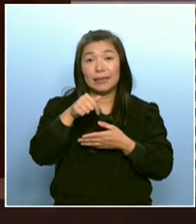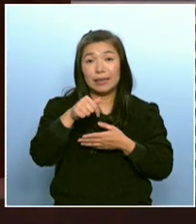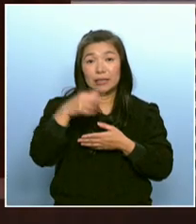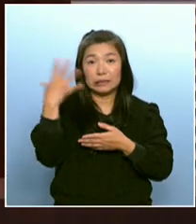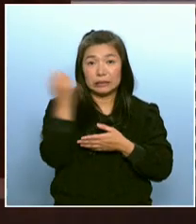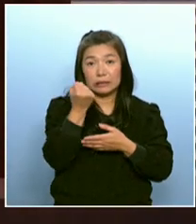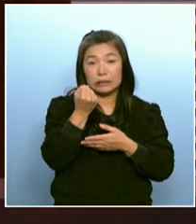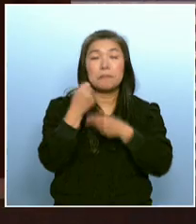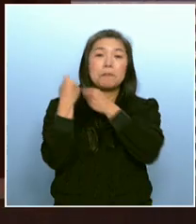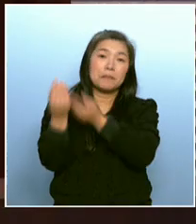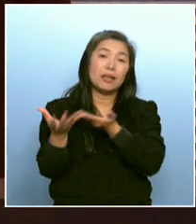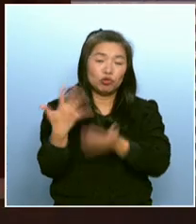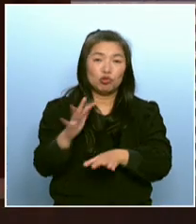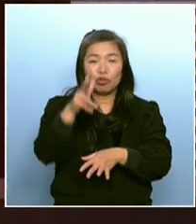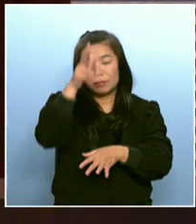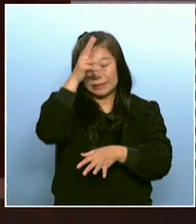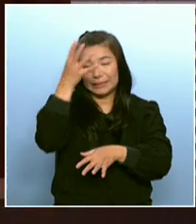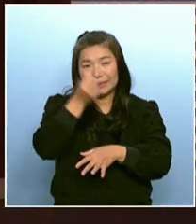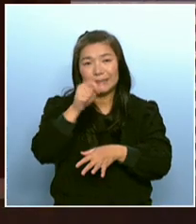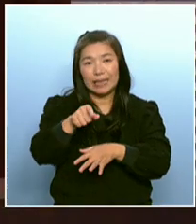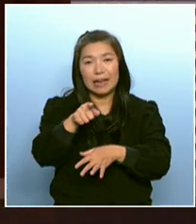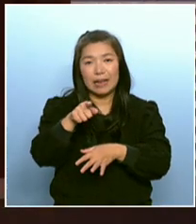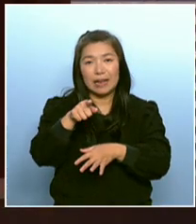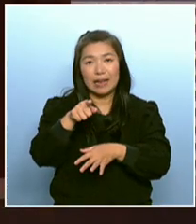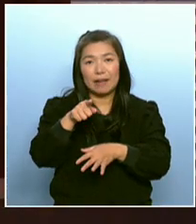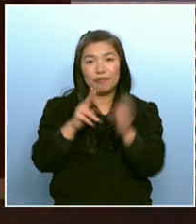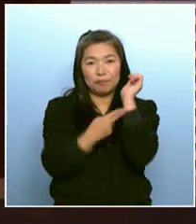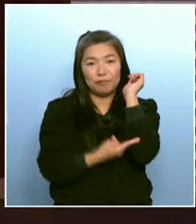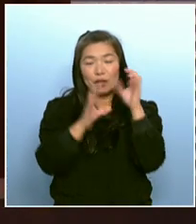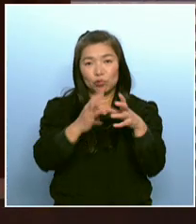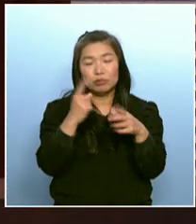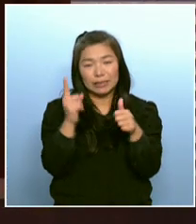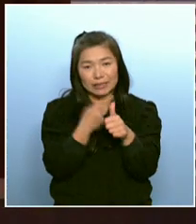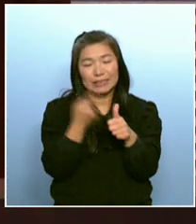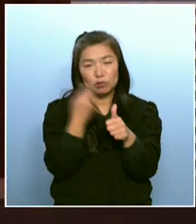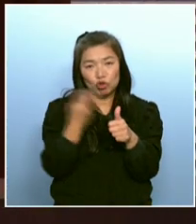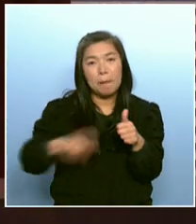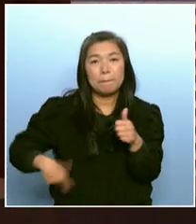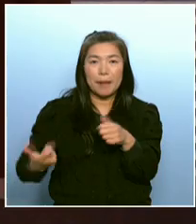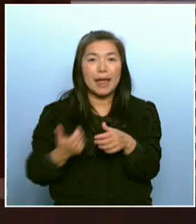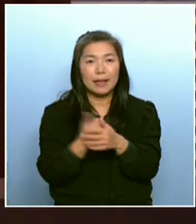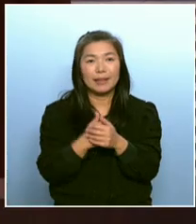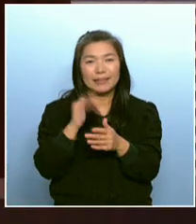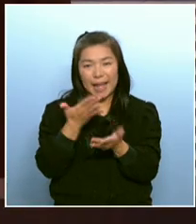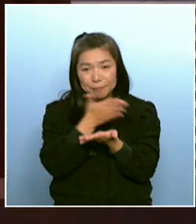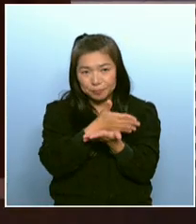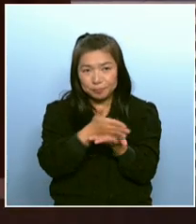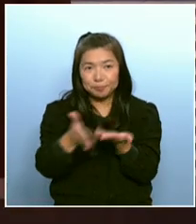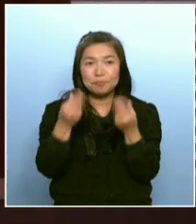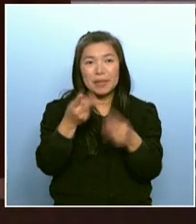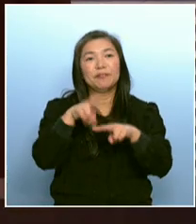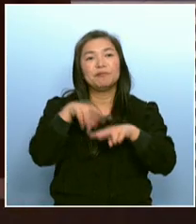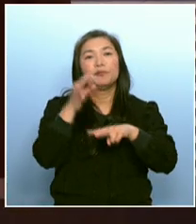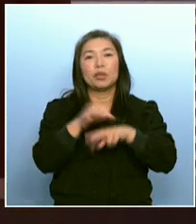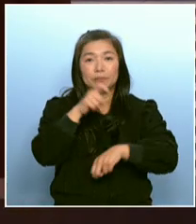after the facility is built and after the facility is passed to the Financial Secretary Incorporated,